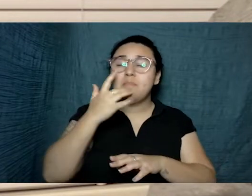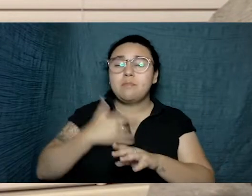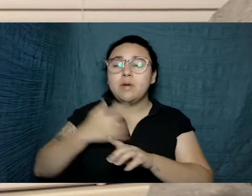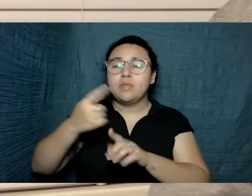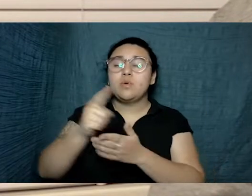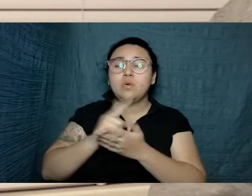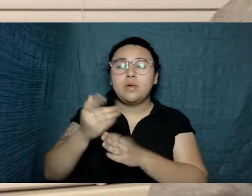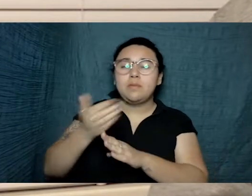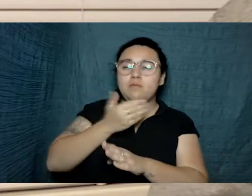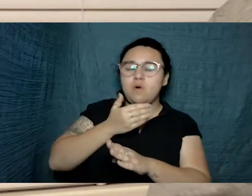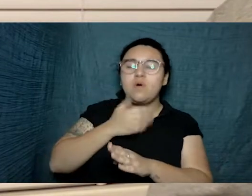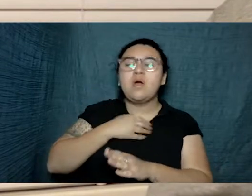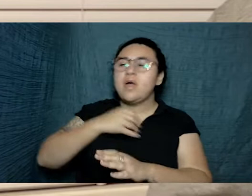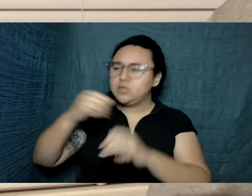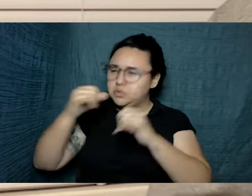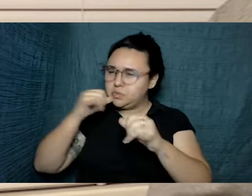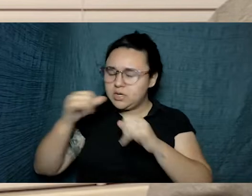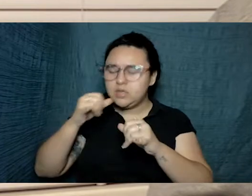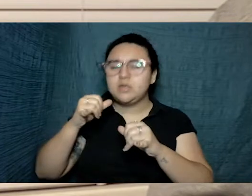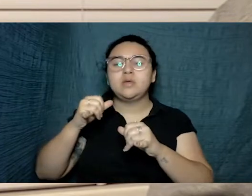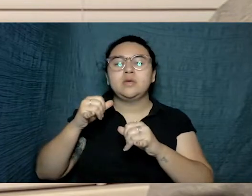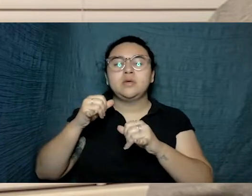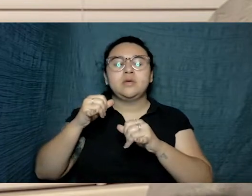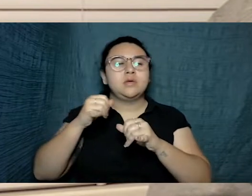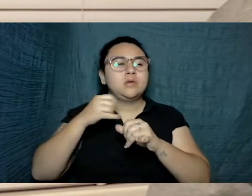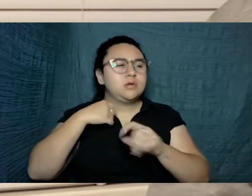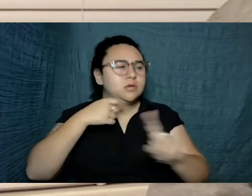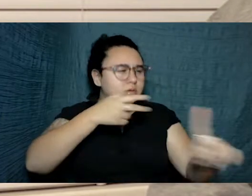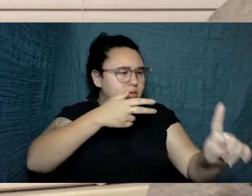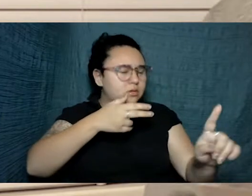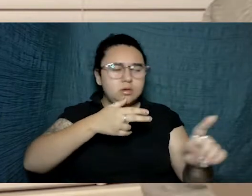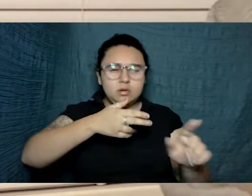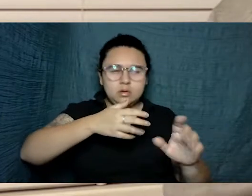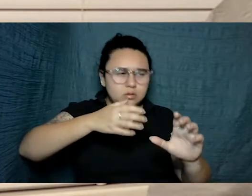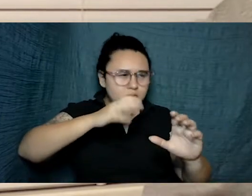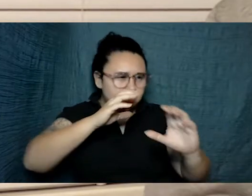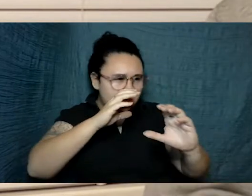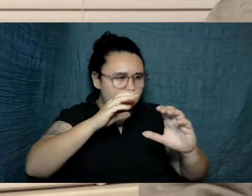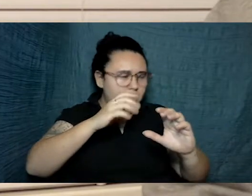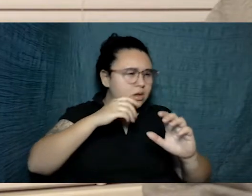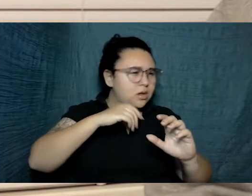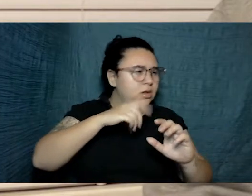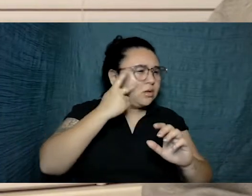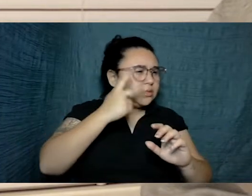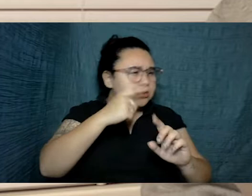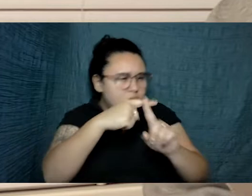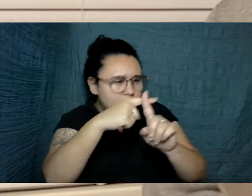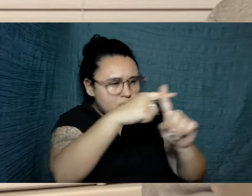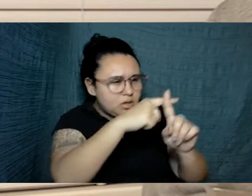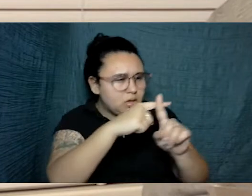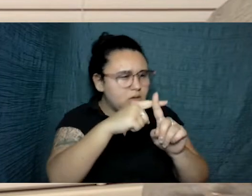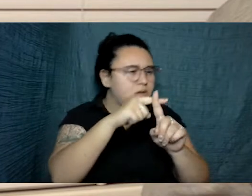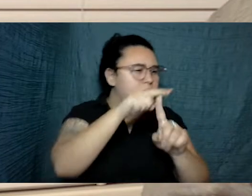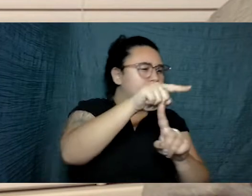home I can now legally drink. With my gun station's forward-looking infrared sights, I'd seen the boy scuttle east out of a low-walled